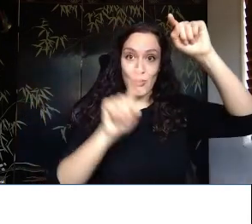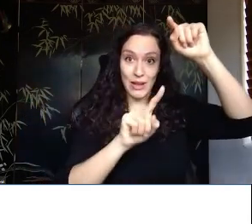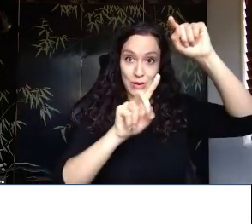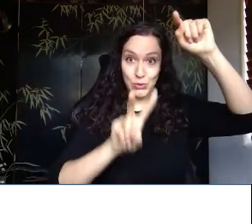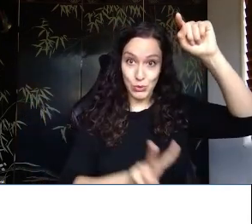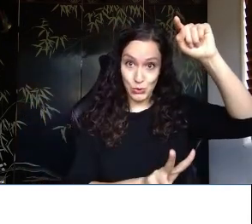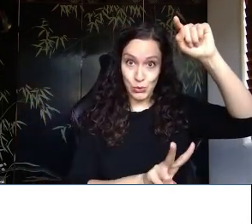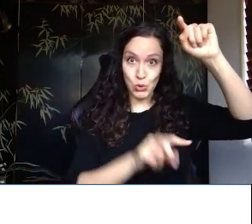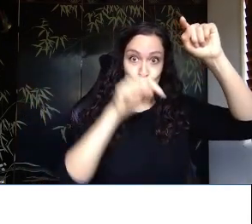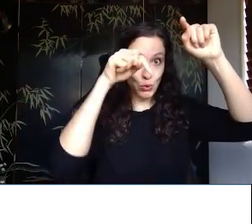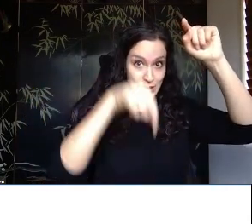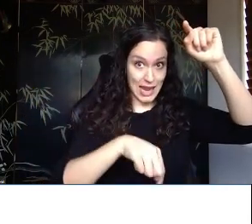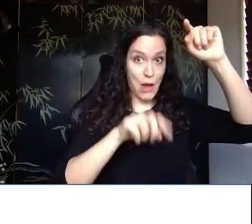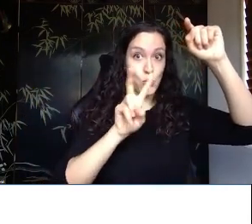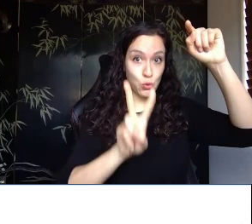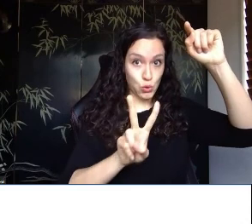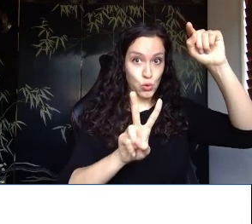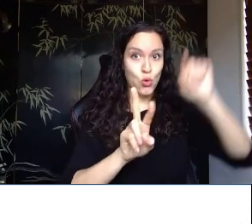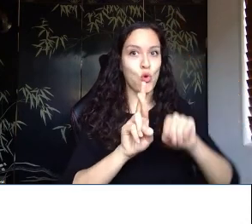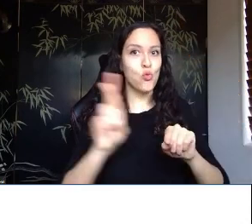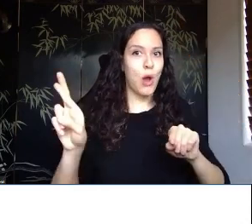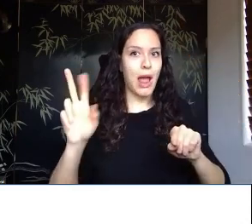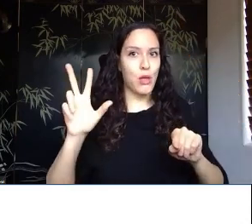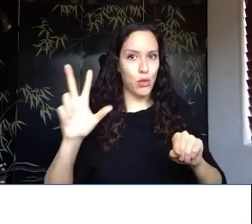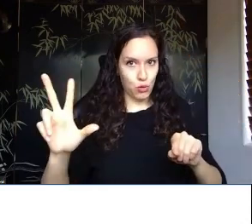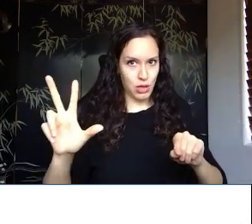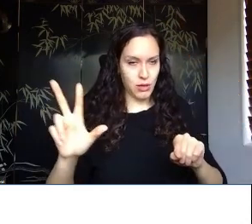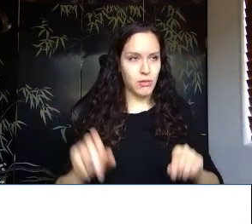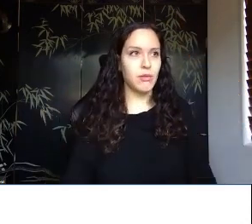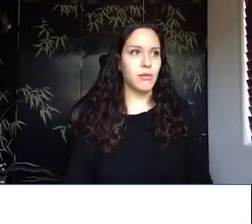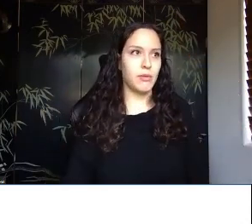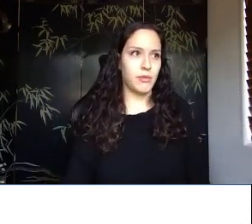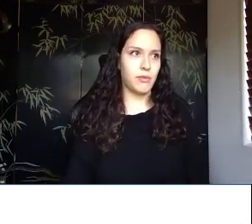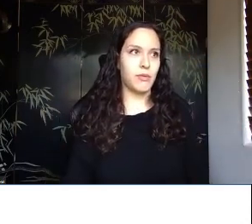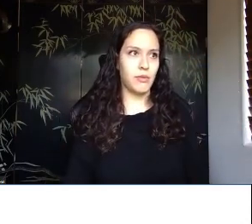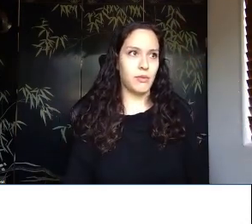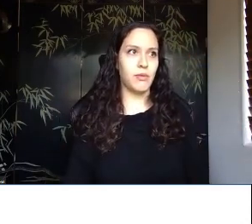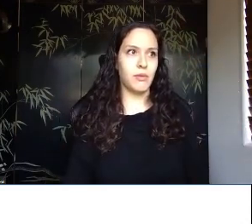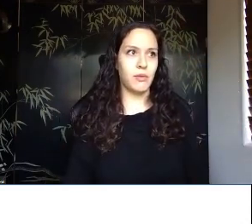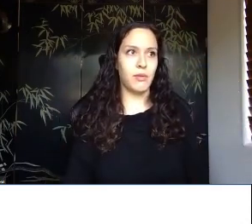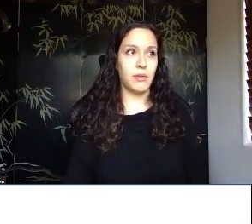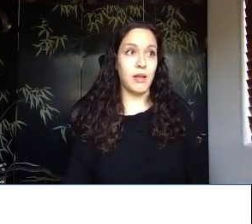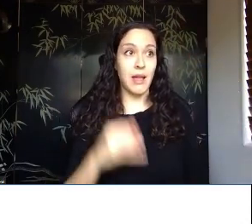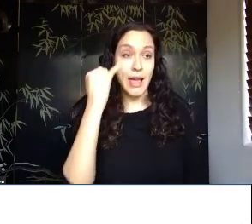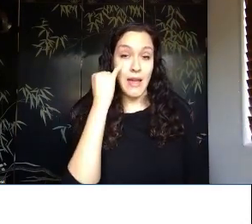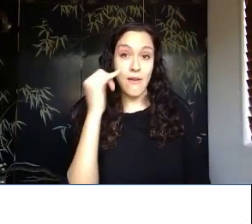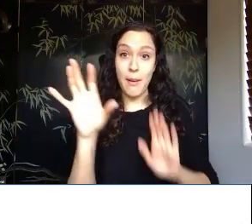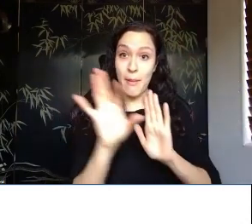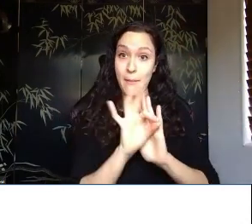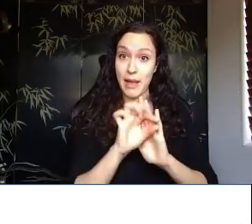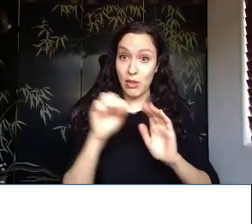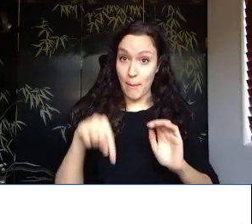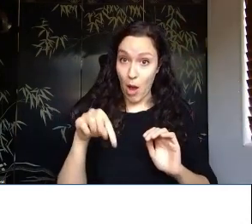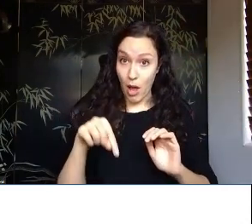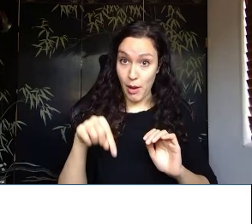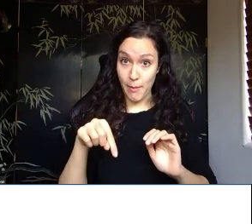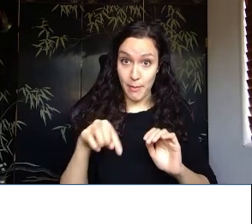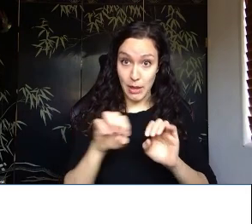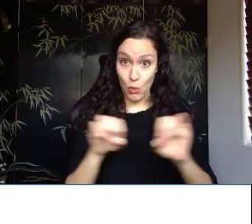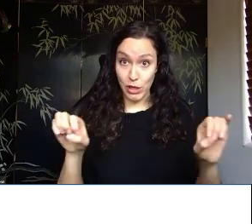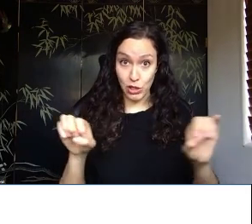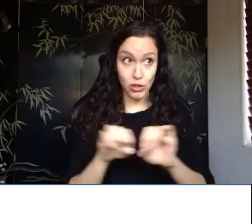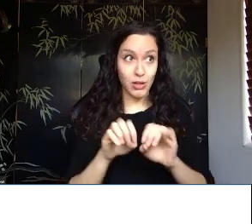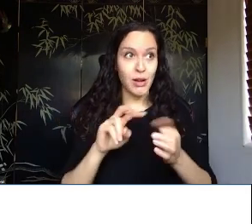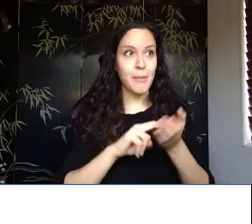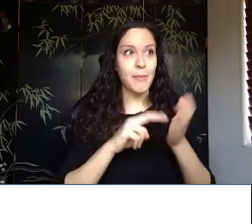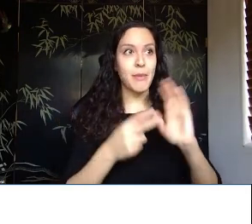3. Down 2 to the right 3. If I chose this one, that would mean I would go up 2